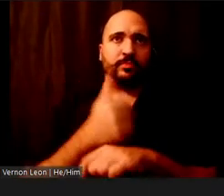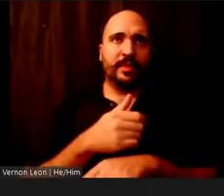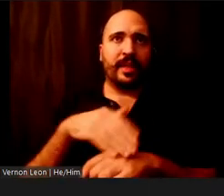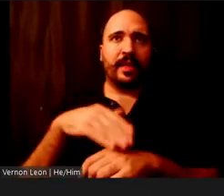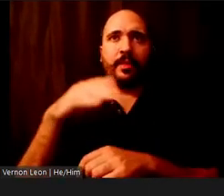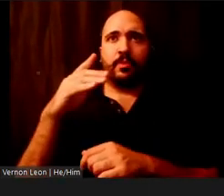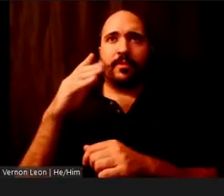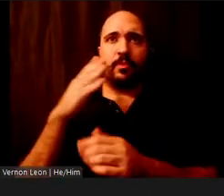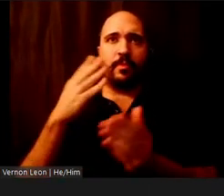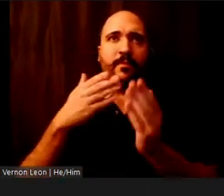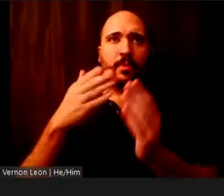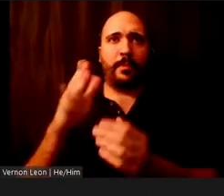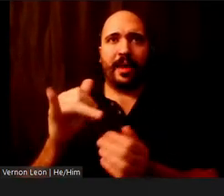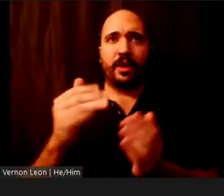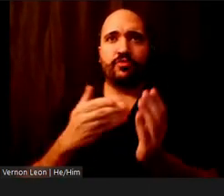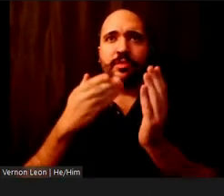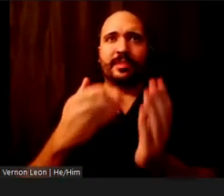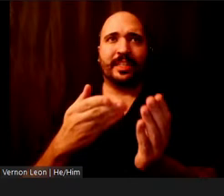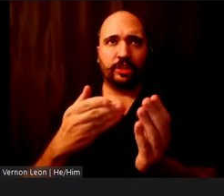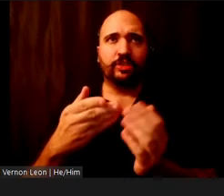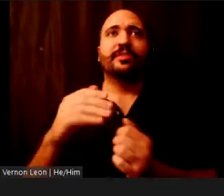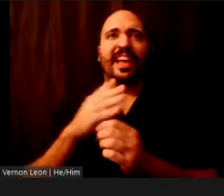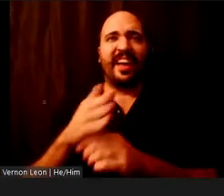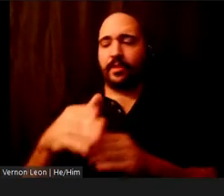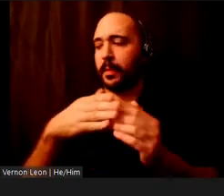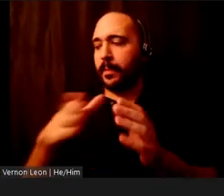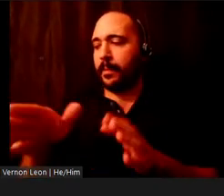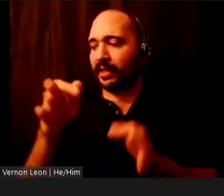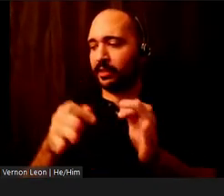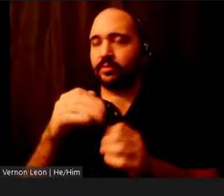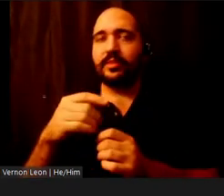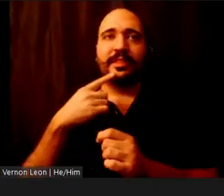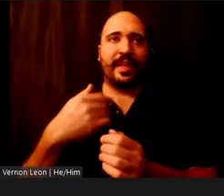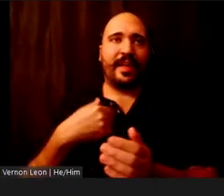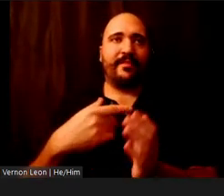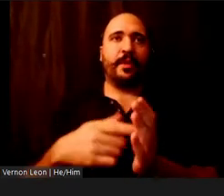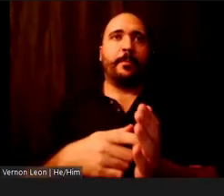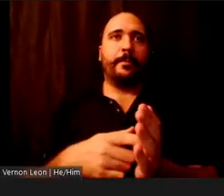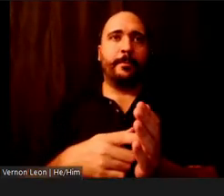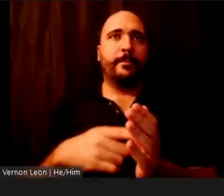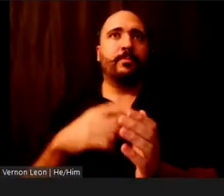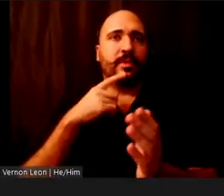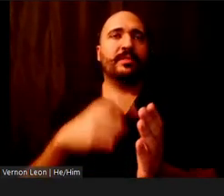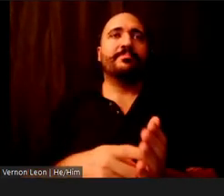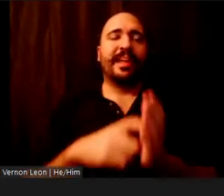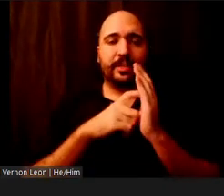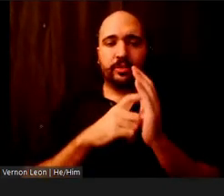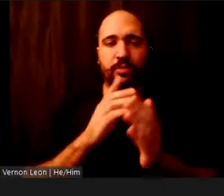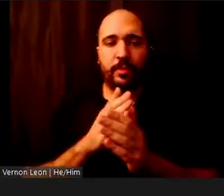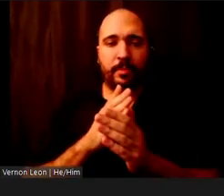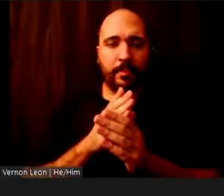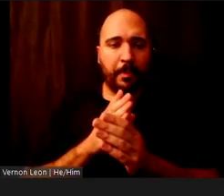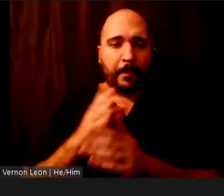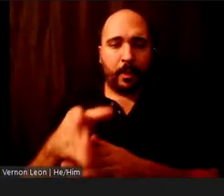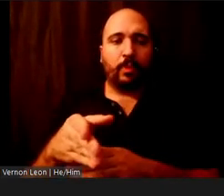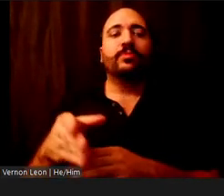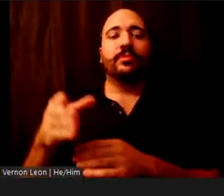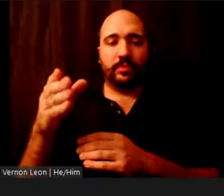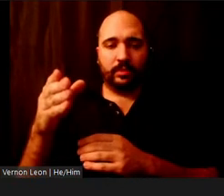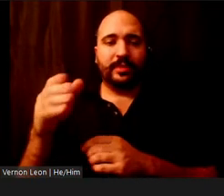the Traffic Mobility Review Board, and after a public hearing. There are mandatory post-implementation reporting and evaluation requirements.